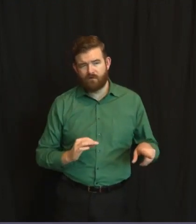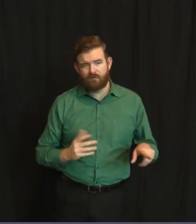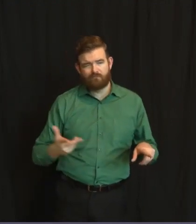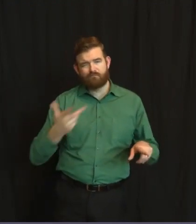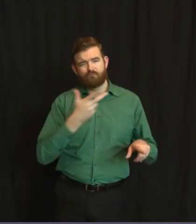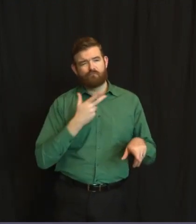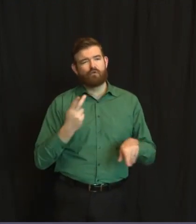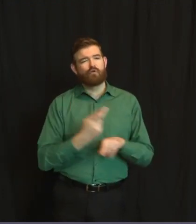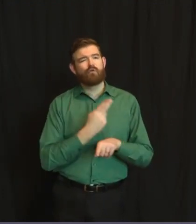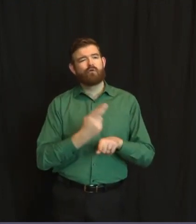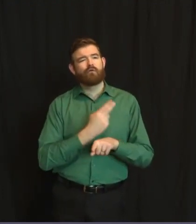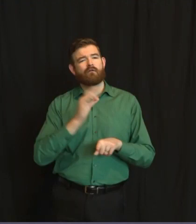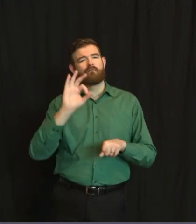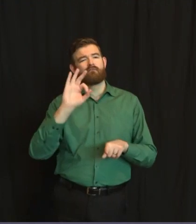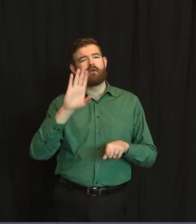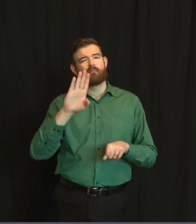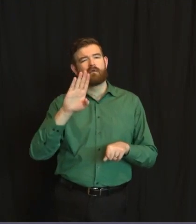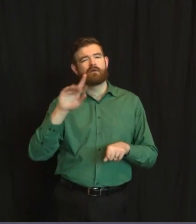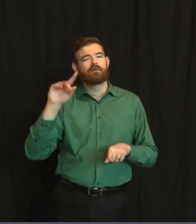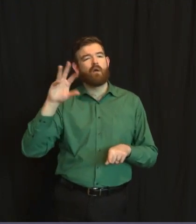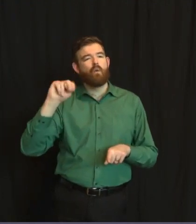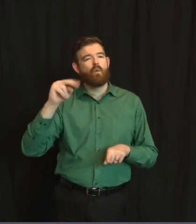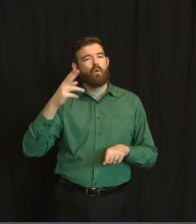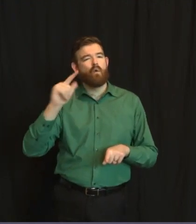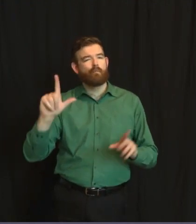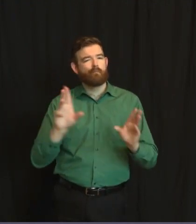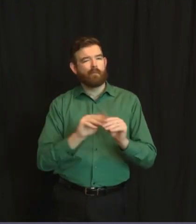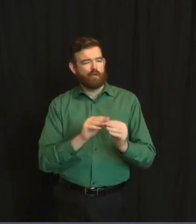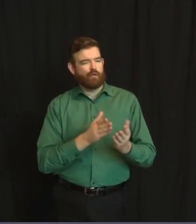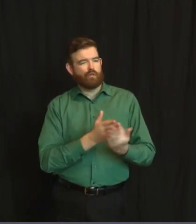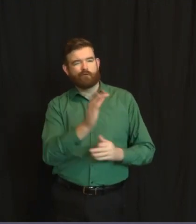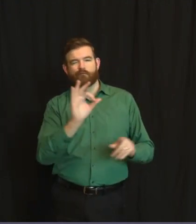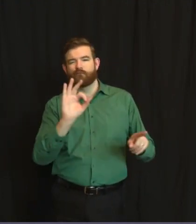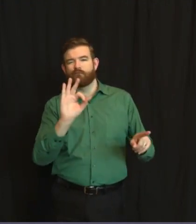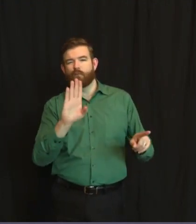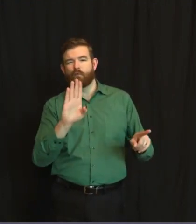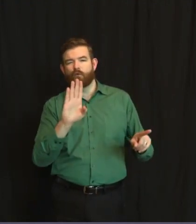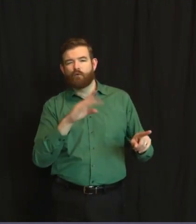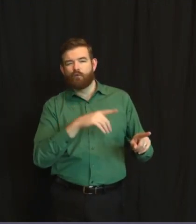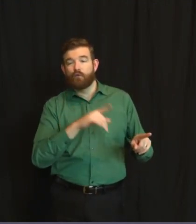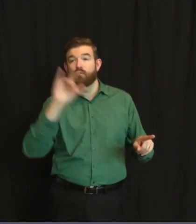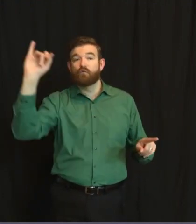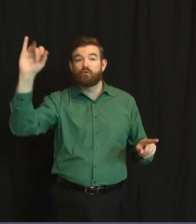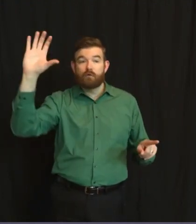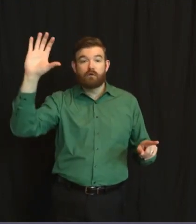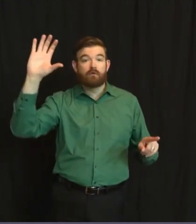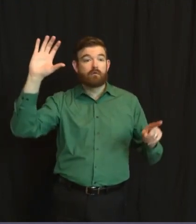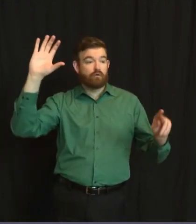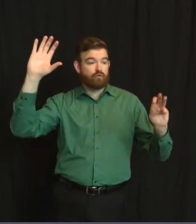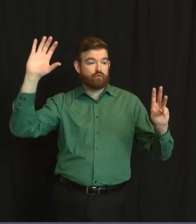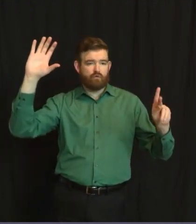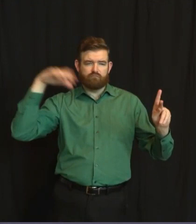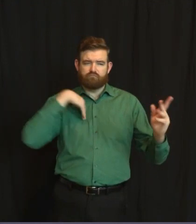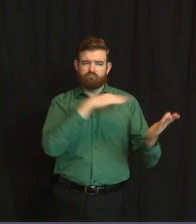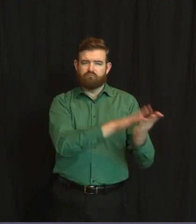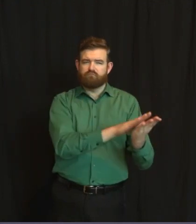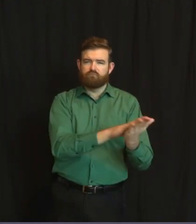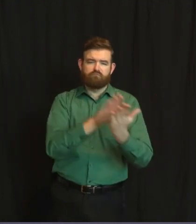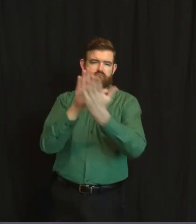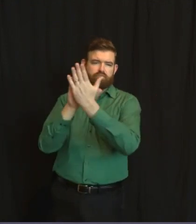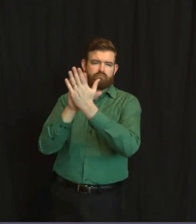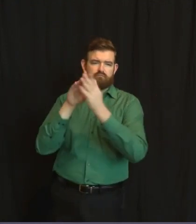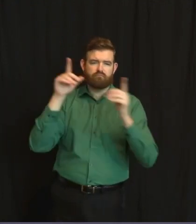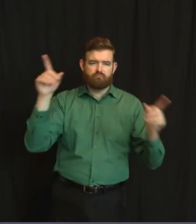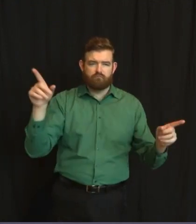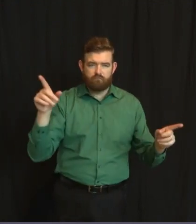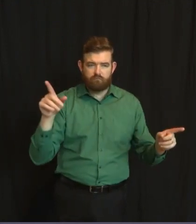job, and I think Mayor Fulop, likewise. These are our two biggest cities, and I take my hat off to each of them. But there's only one set of